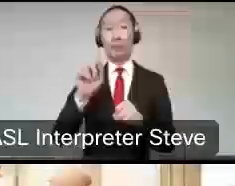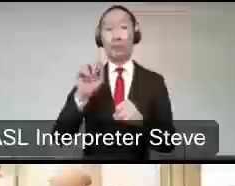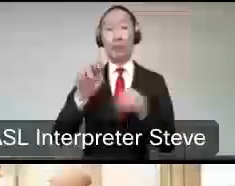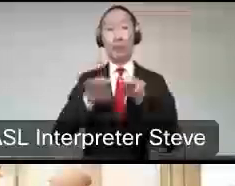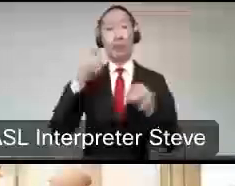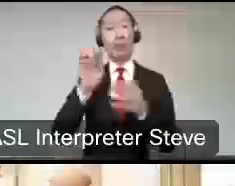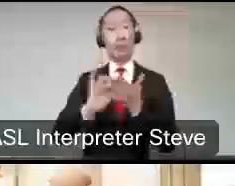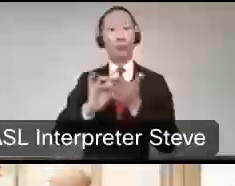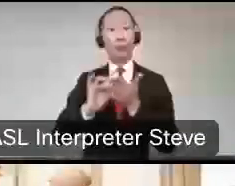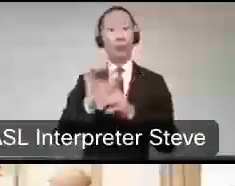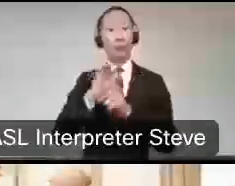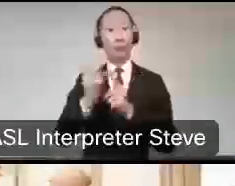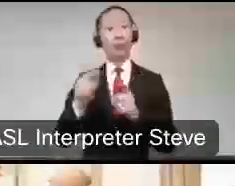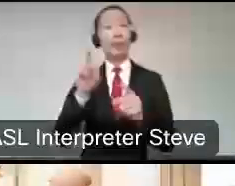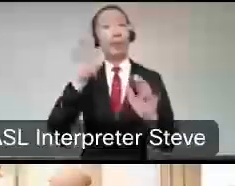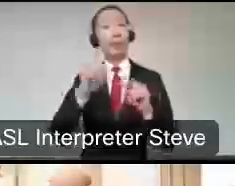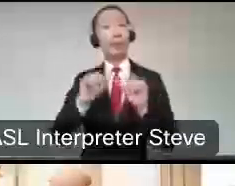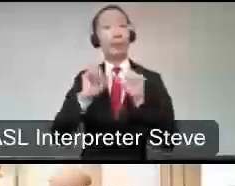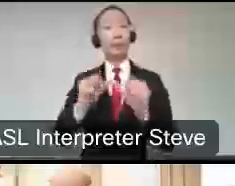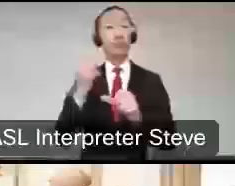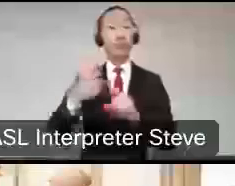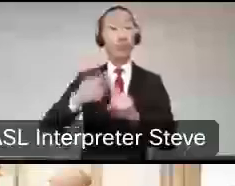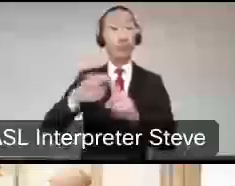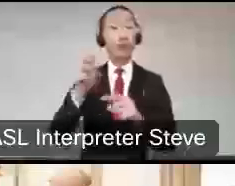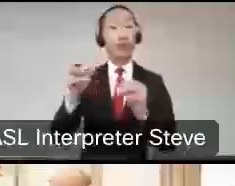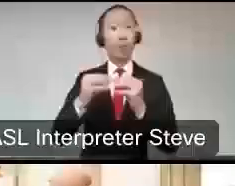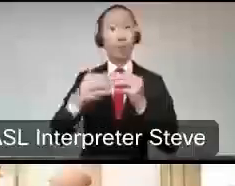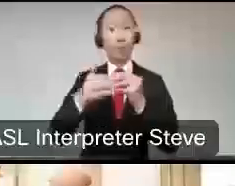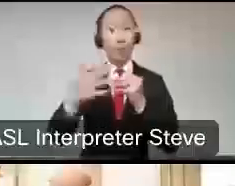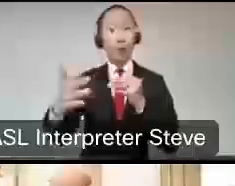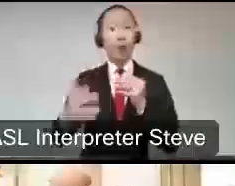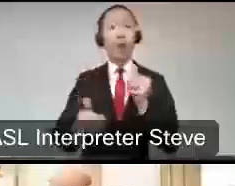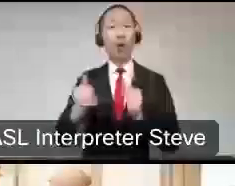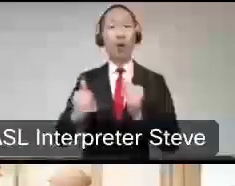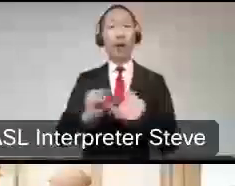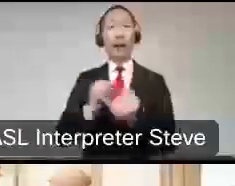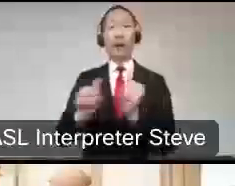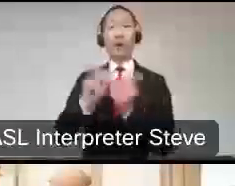condition that they expect to last at least 12 months or longer, or end in death. So our